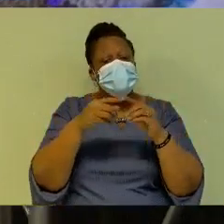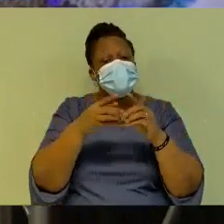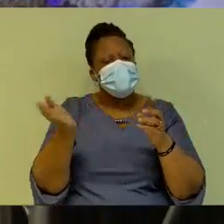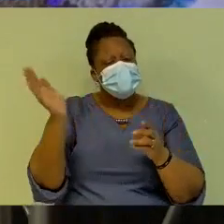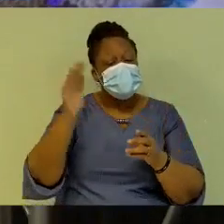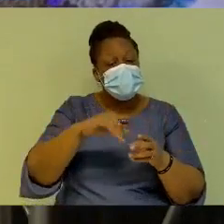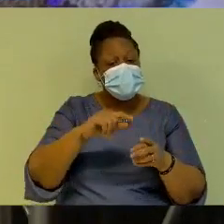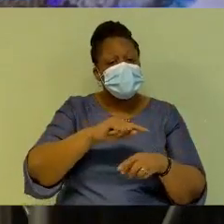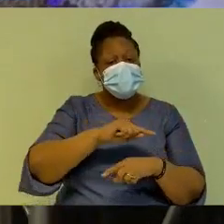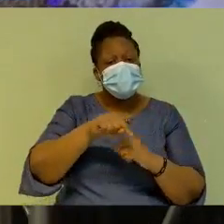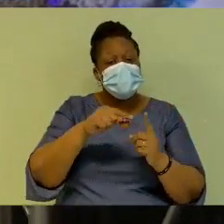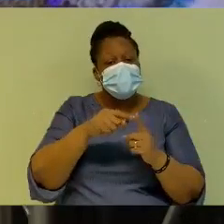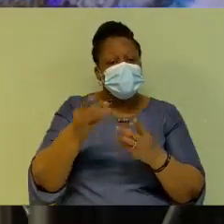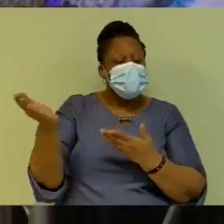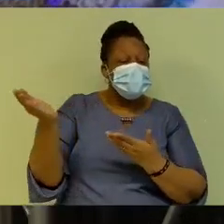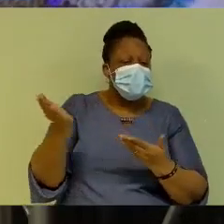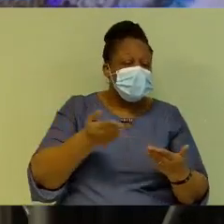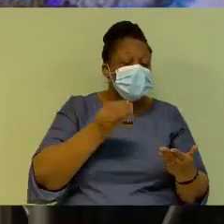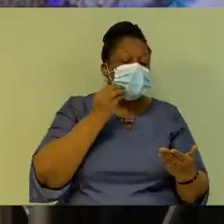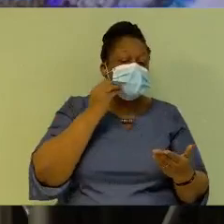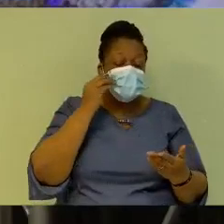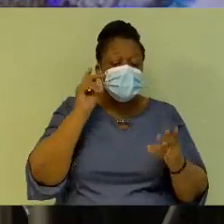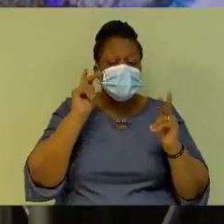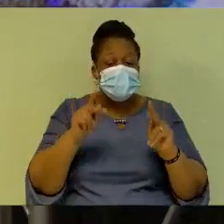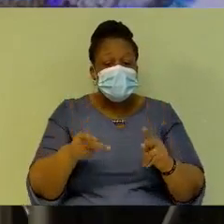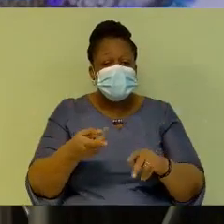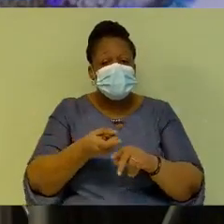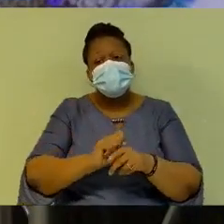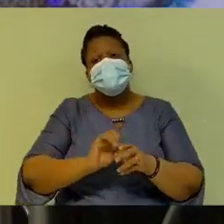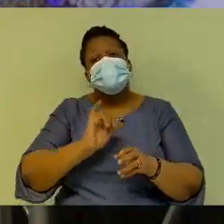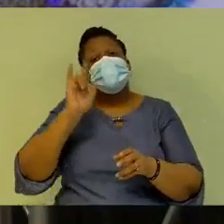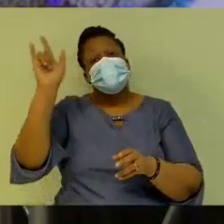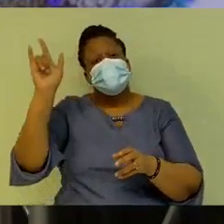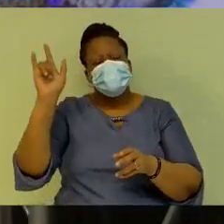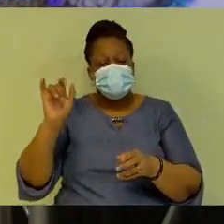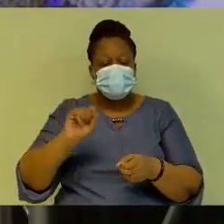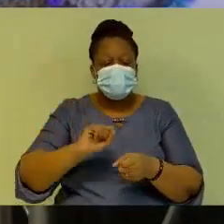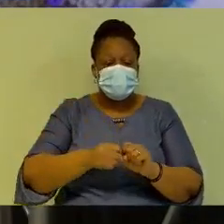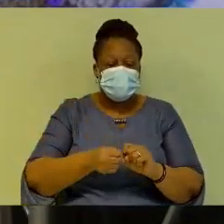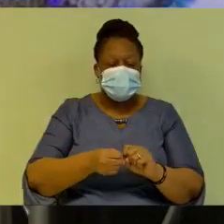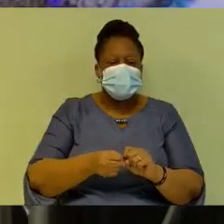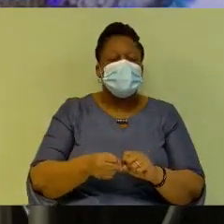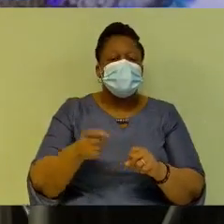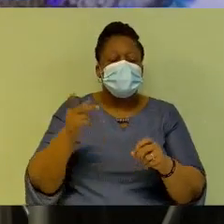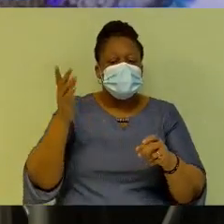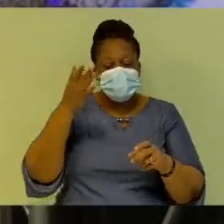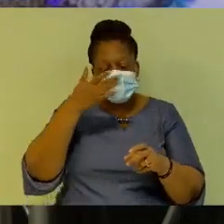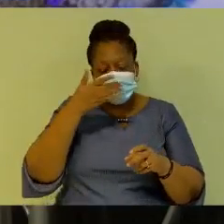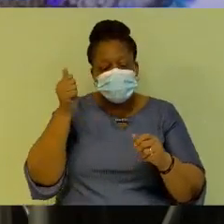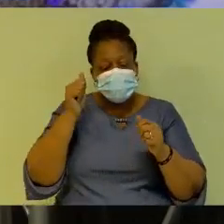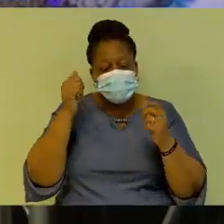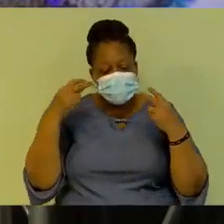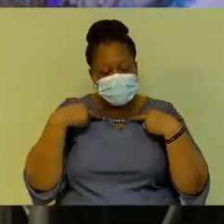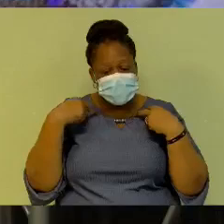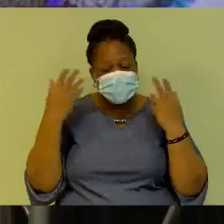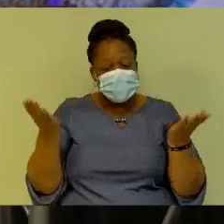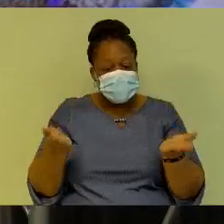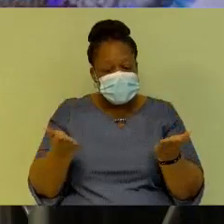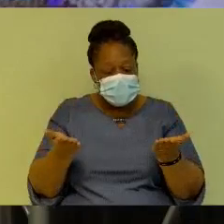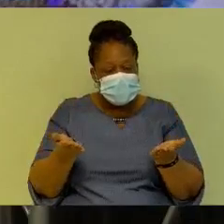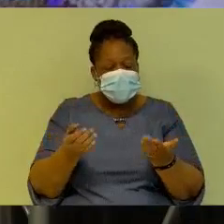Prevention is better than cure. It's good to always have an abundance of caution when you're dealing with something like this. We are not